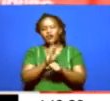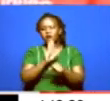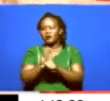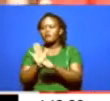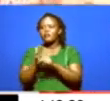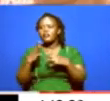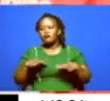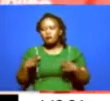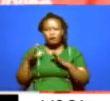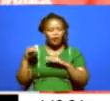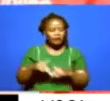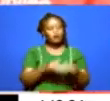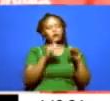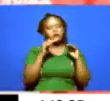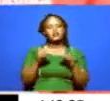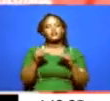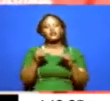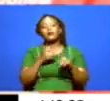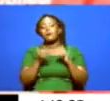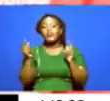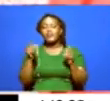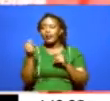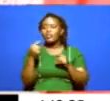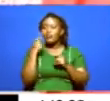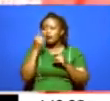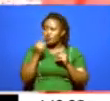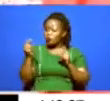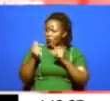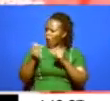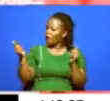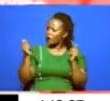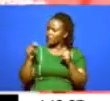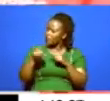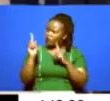lakini wale wachache ambao wanaenda kando, ileseni yao kwamba serikali iko hapa. Sisi